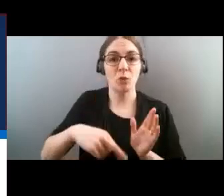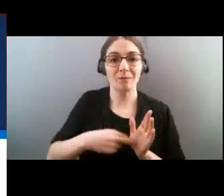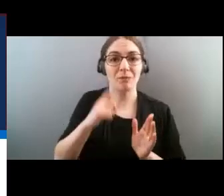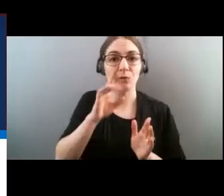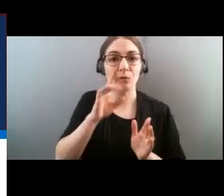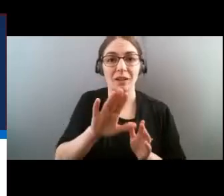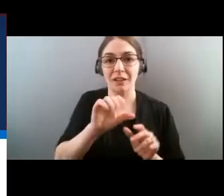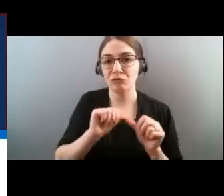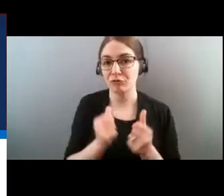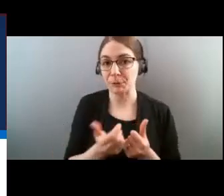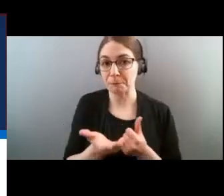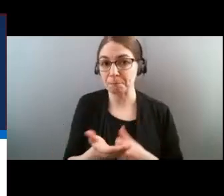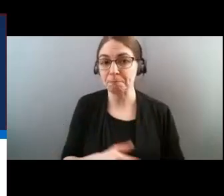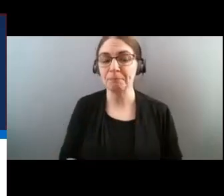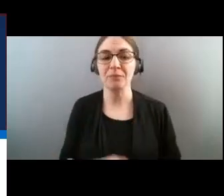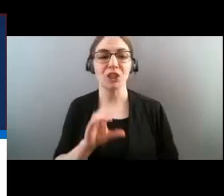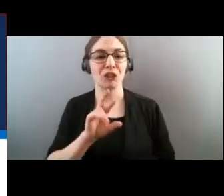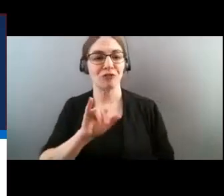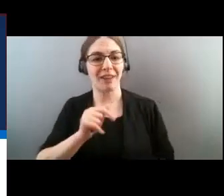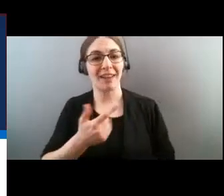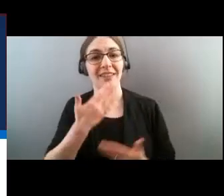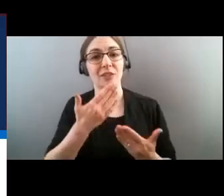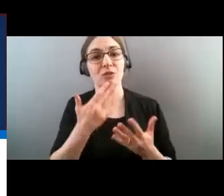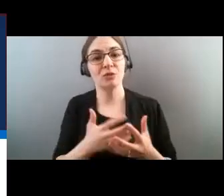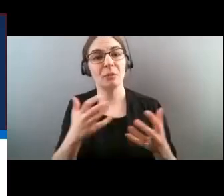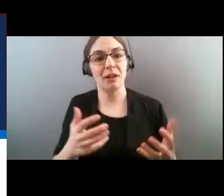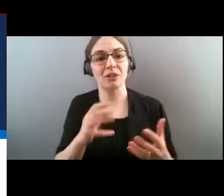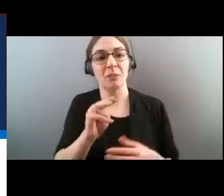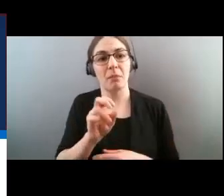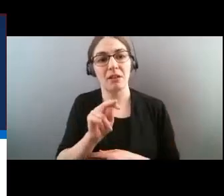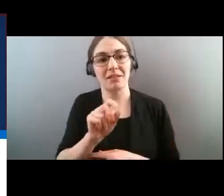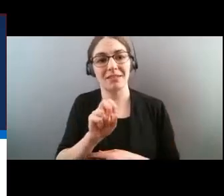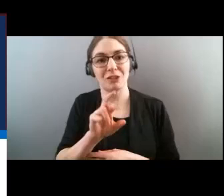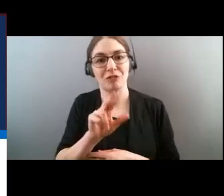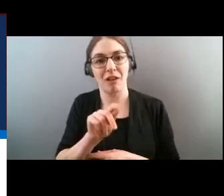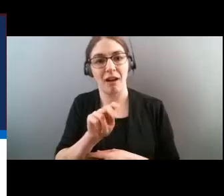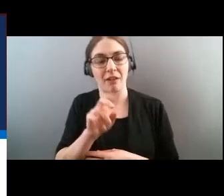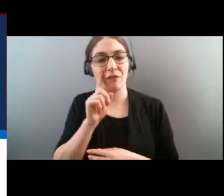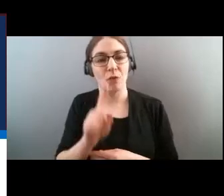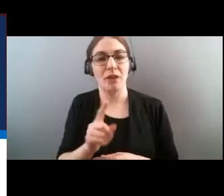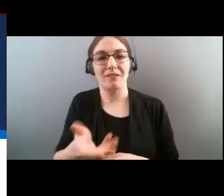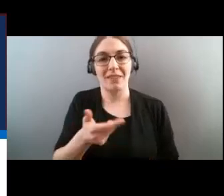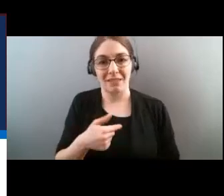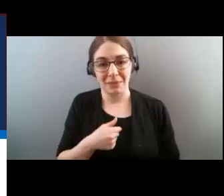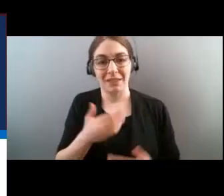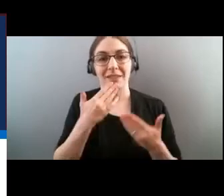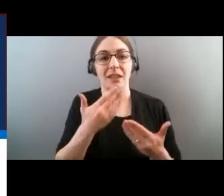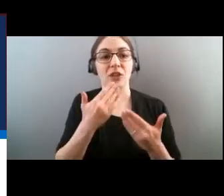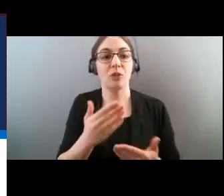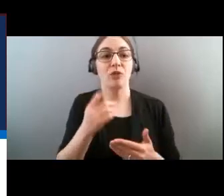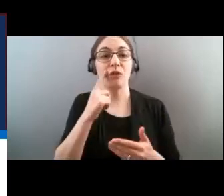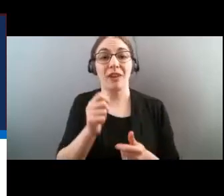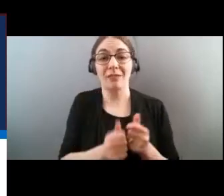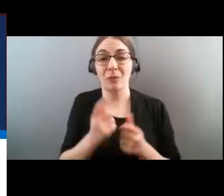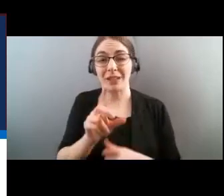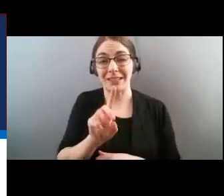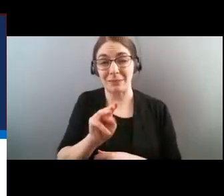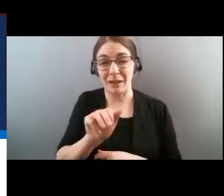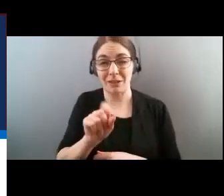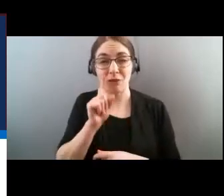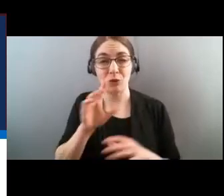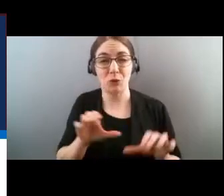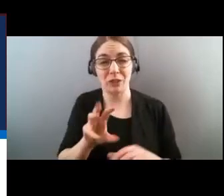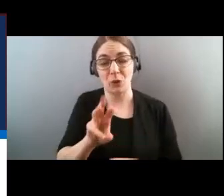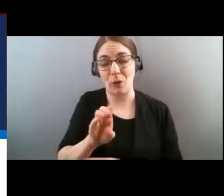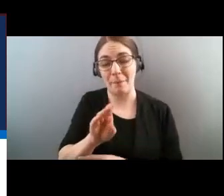agency. Great. Well, thanks very much, Montserrat, for having me, and thanks to everybody at DMAS for doing these webinars, which have been really great